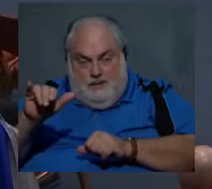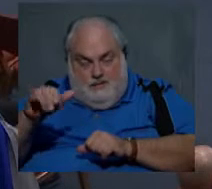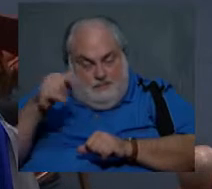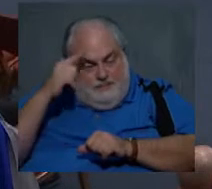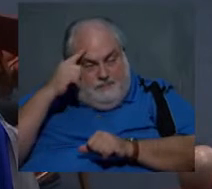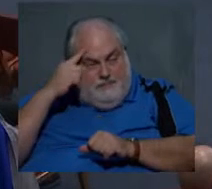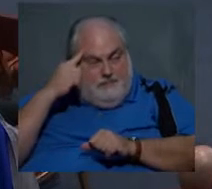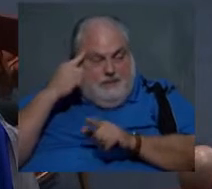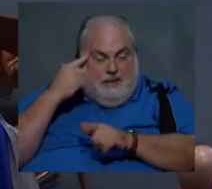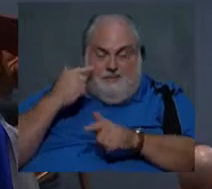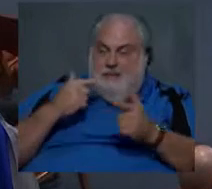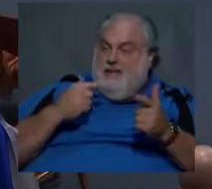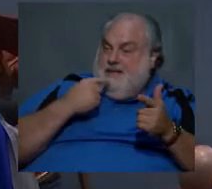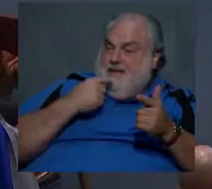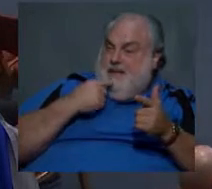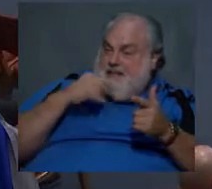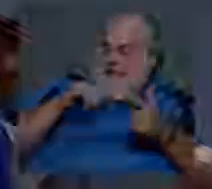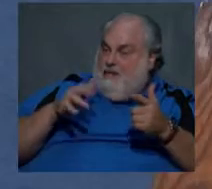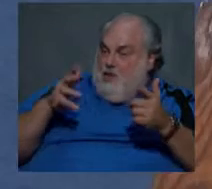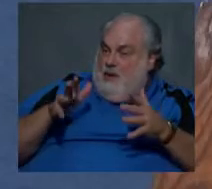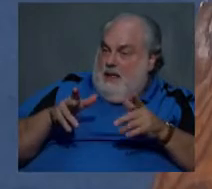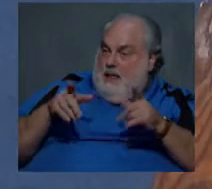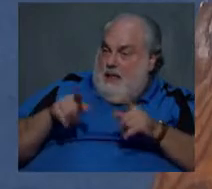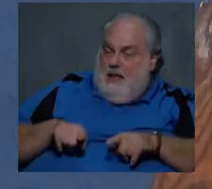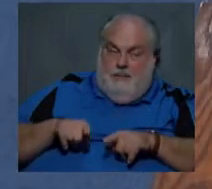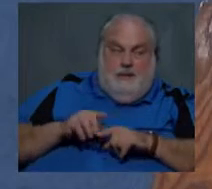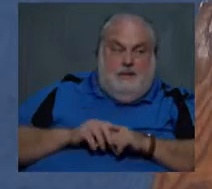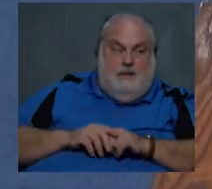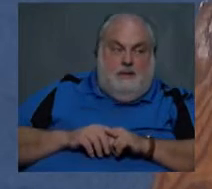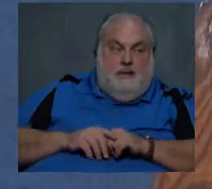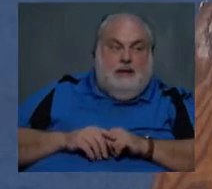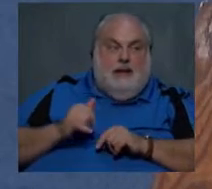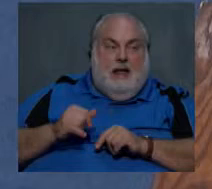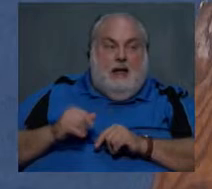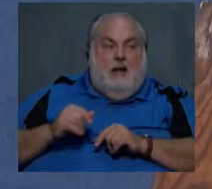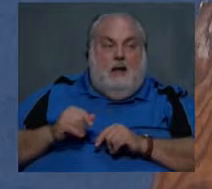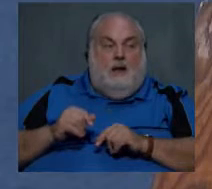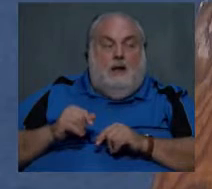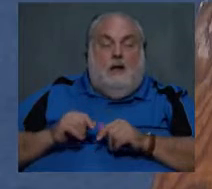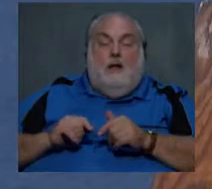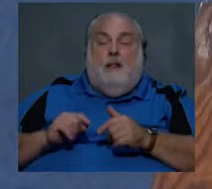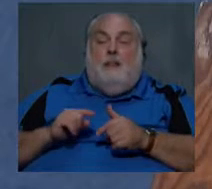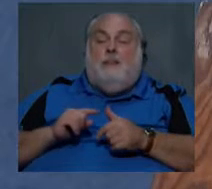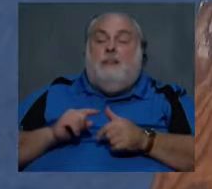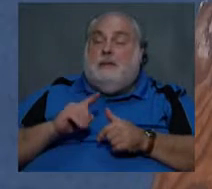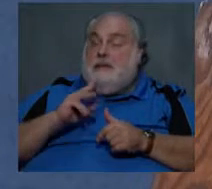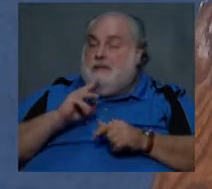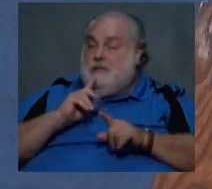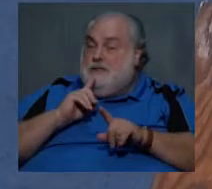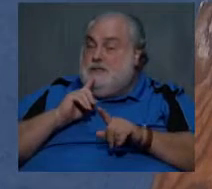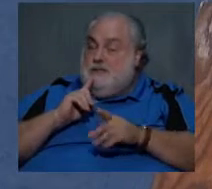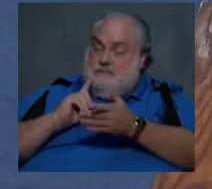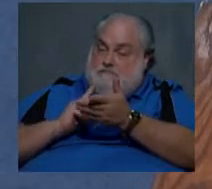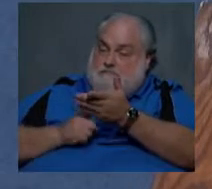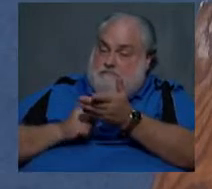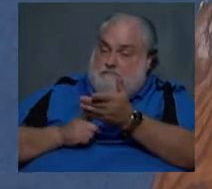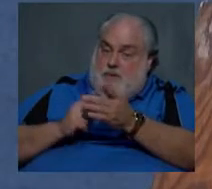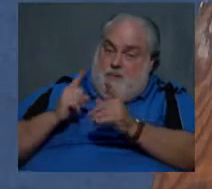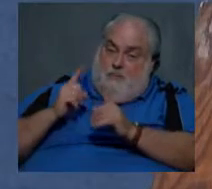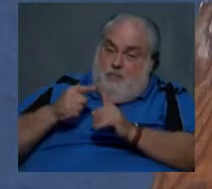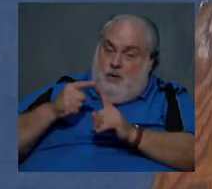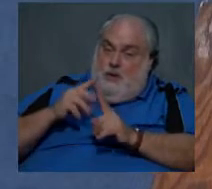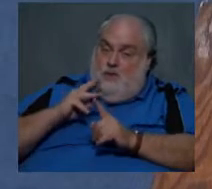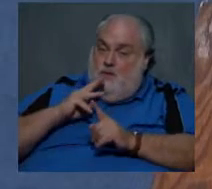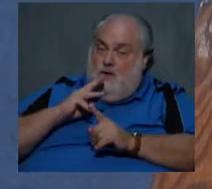that's happened. So, Okay. let me speak to the question of water. And